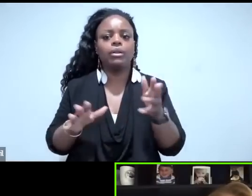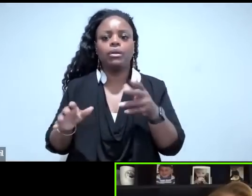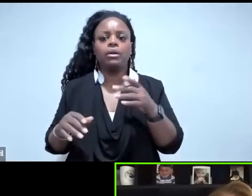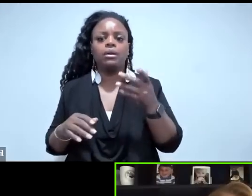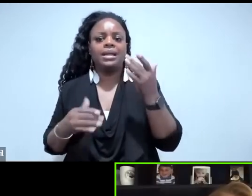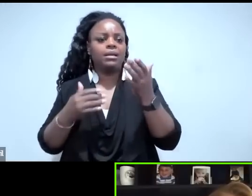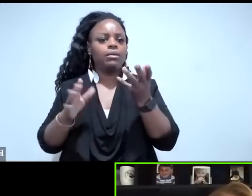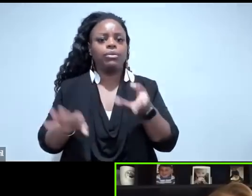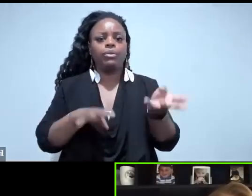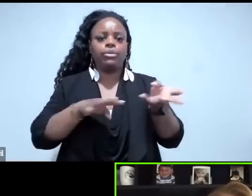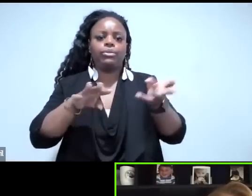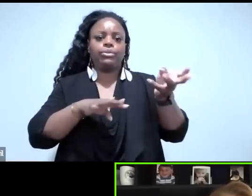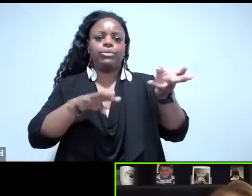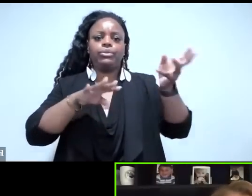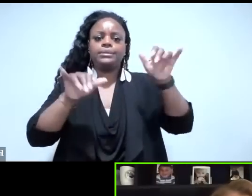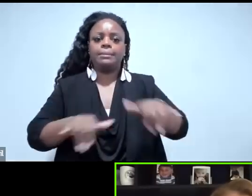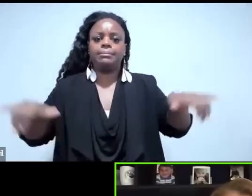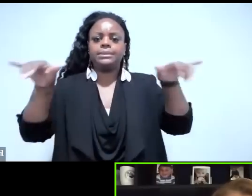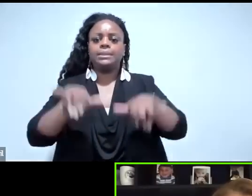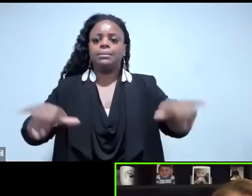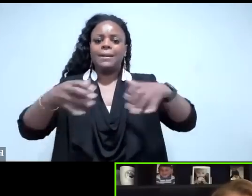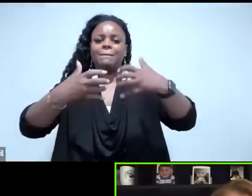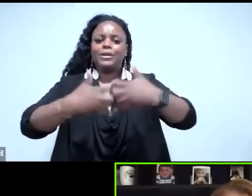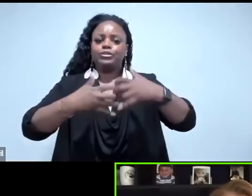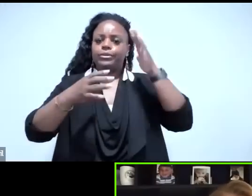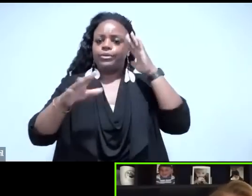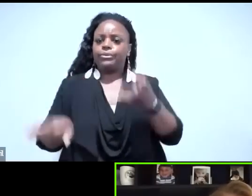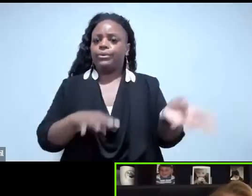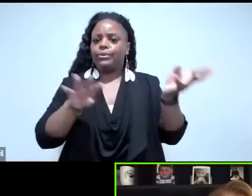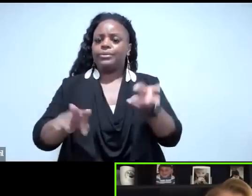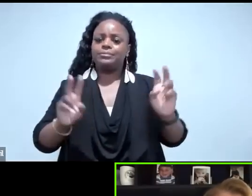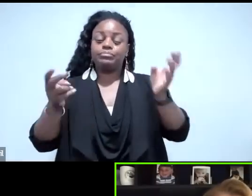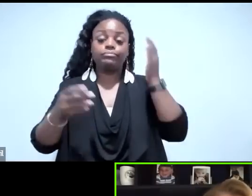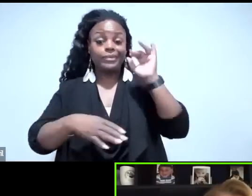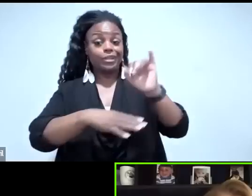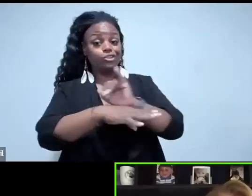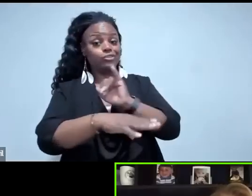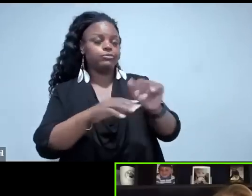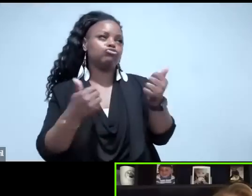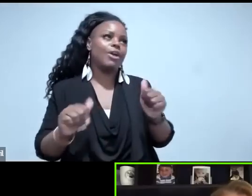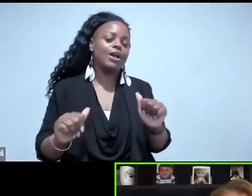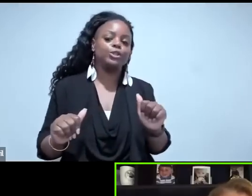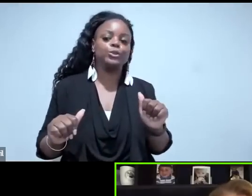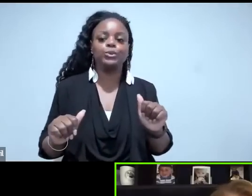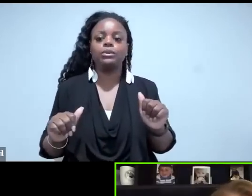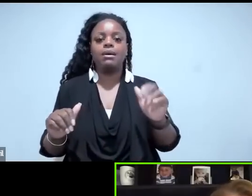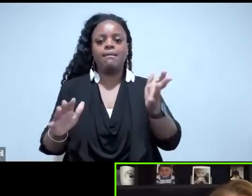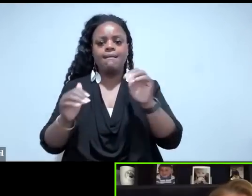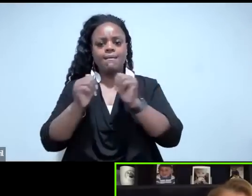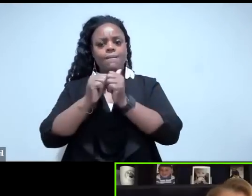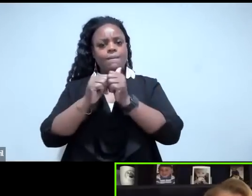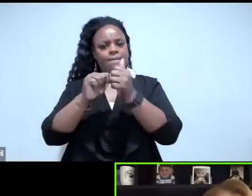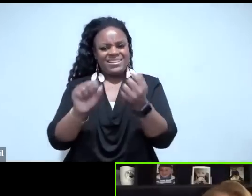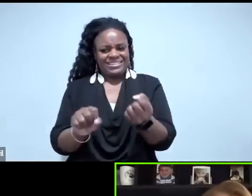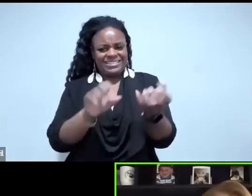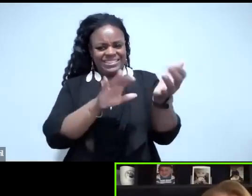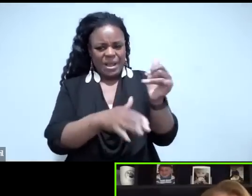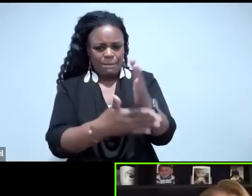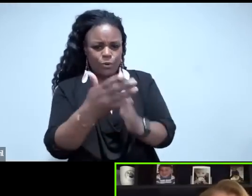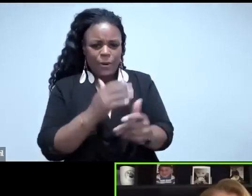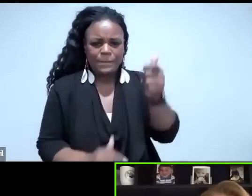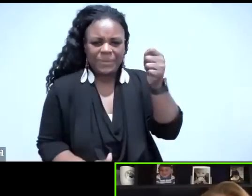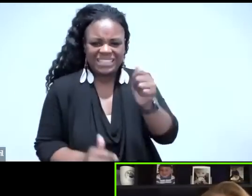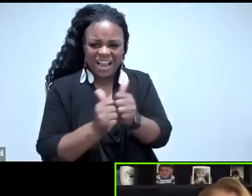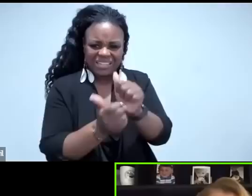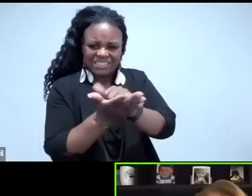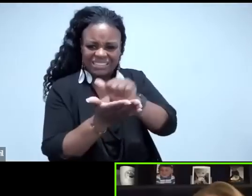these industries are figuring out how to terminate pensions, eliminate pensions, decrease pensions, cut pay, make people